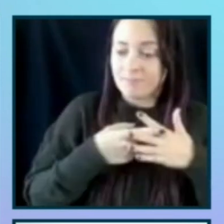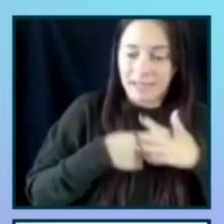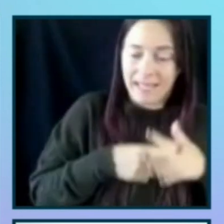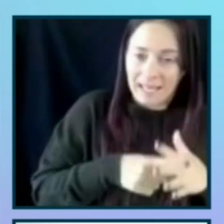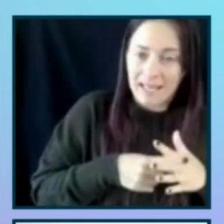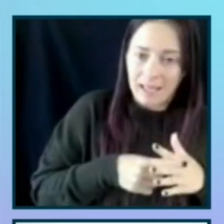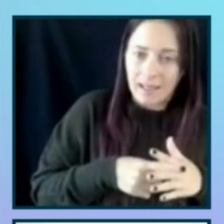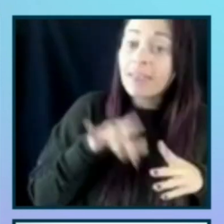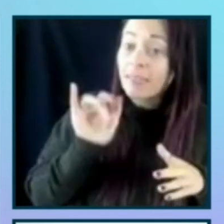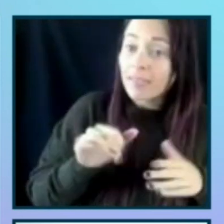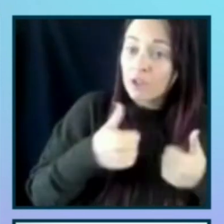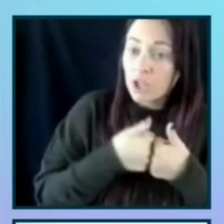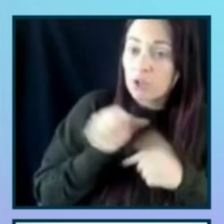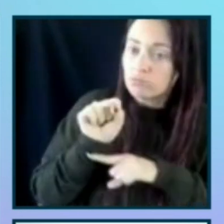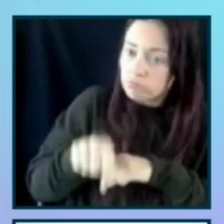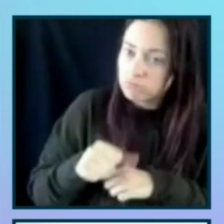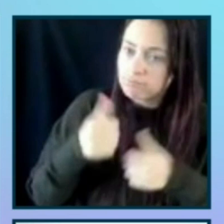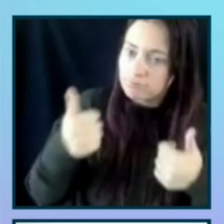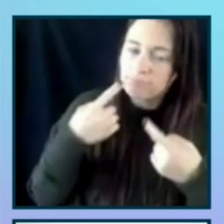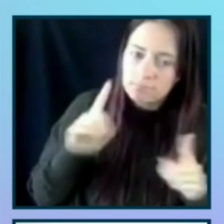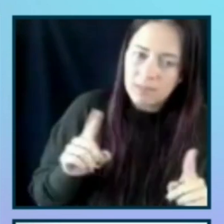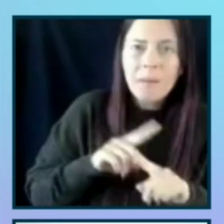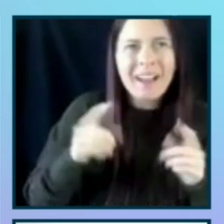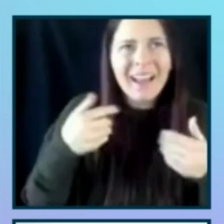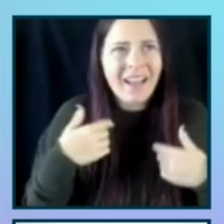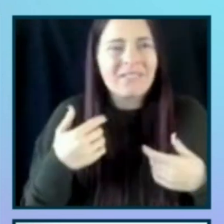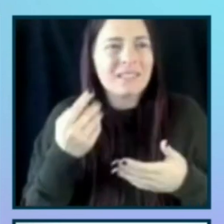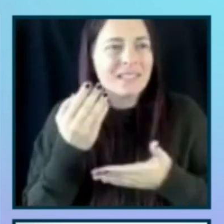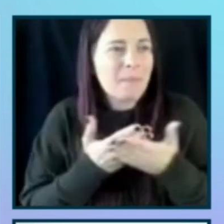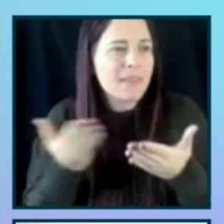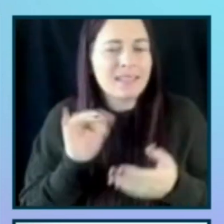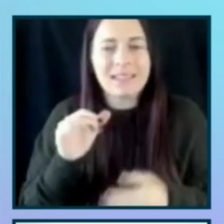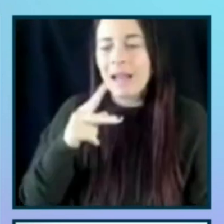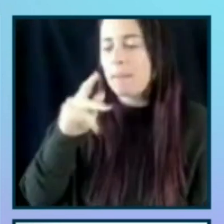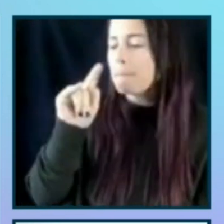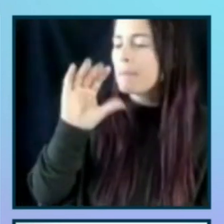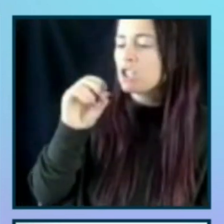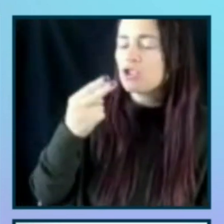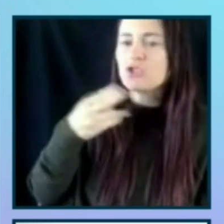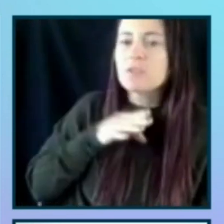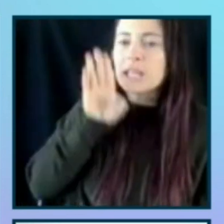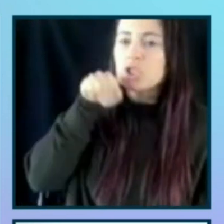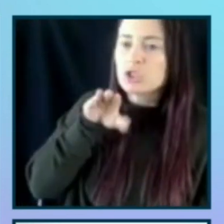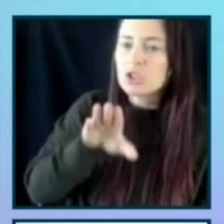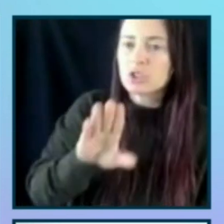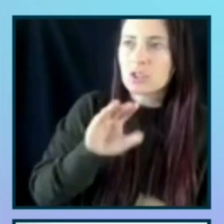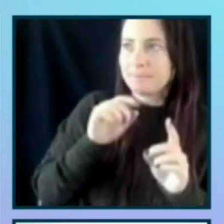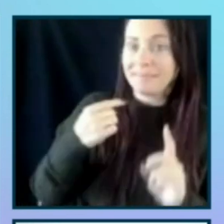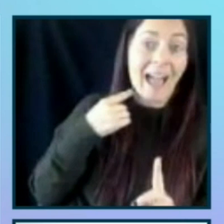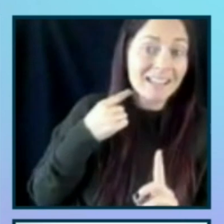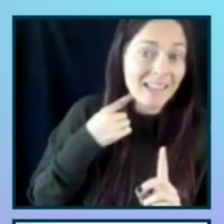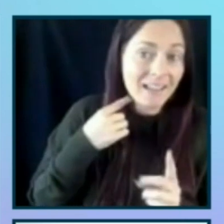overcame that one, but there are some other custom settings like pitch, rate, the accent, again, of